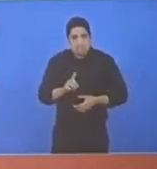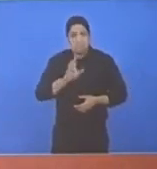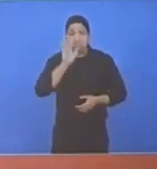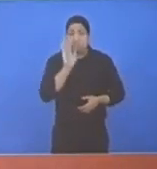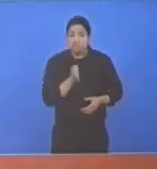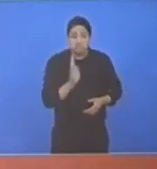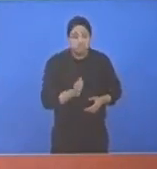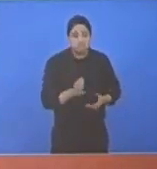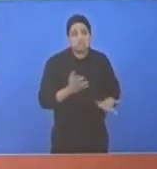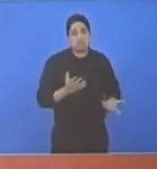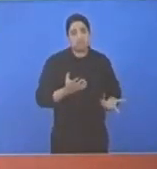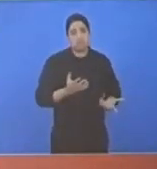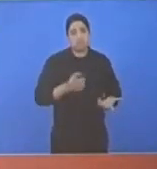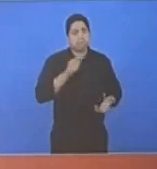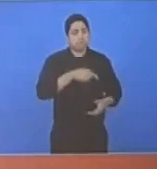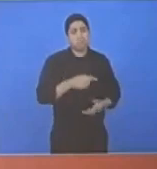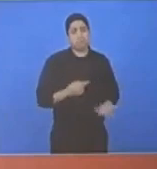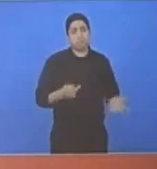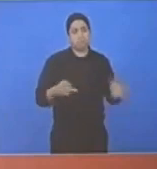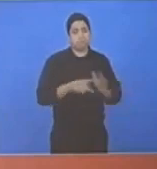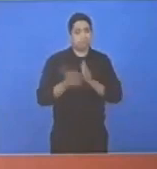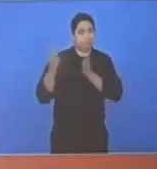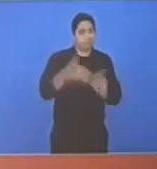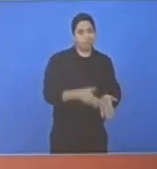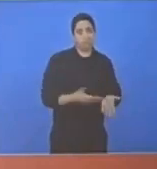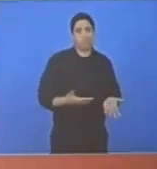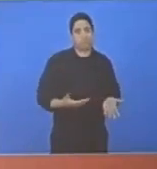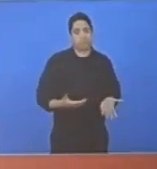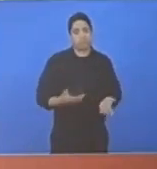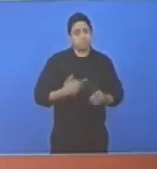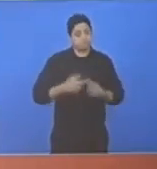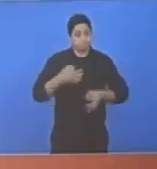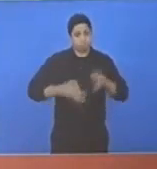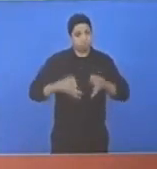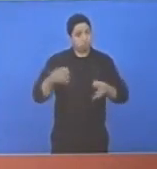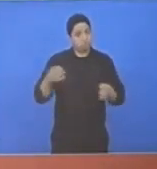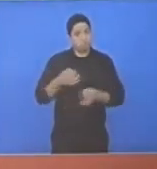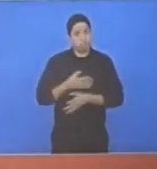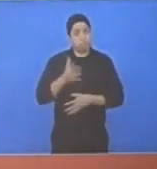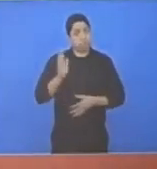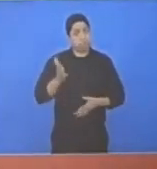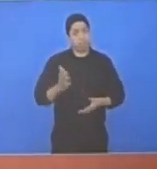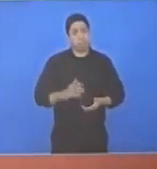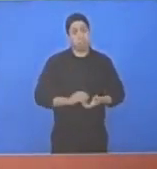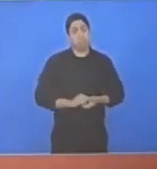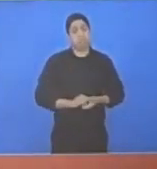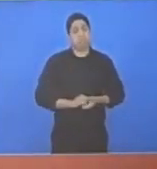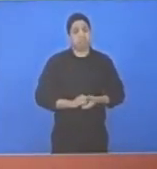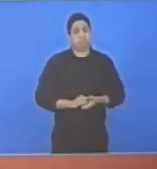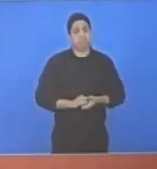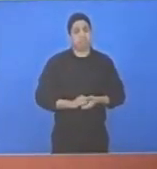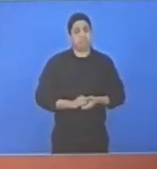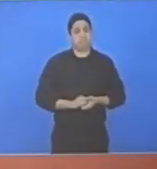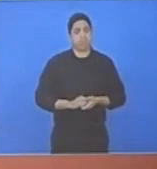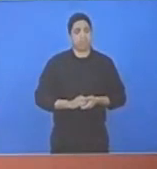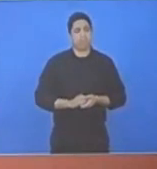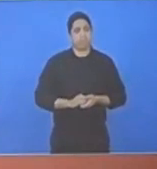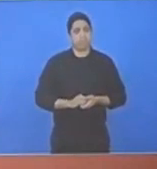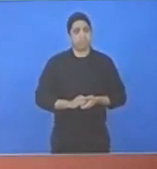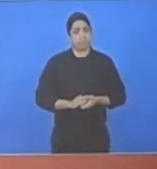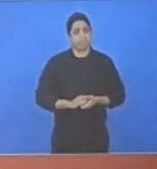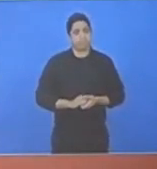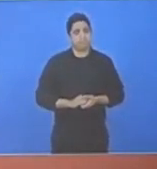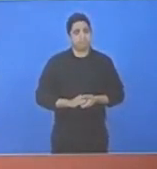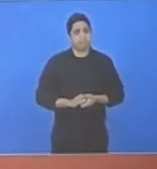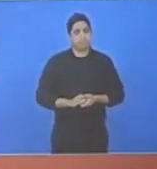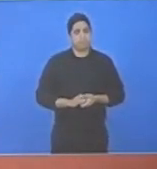saved. Whoever does not believe will be condemned. No, it is already condemned because the judgment is already